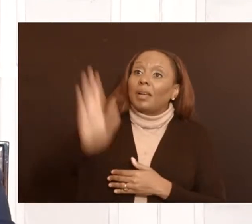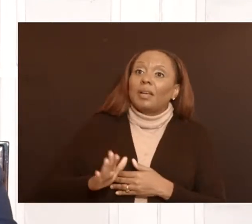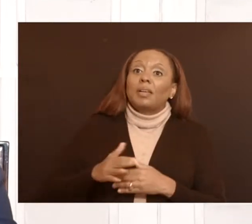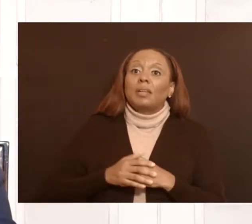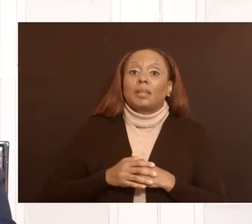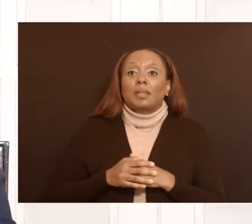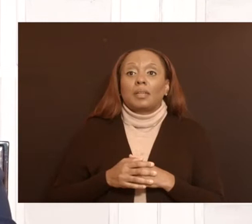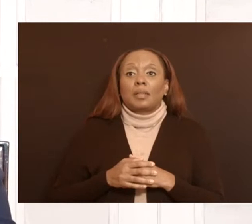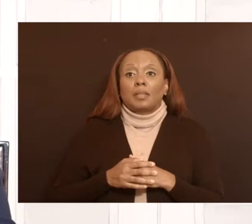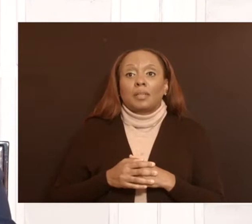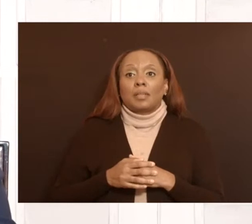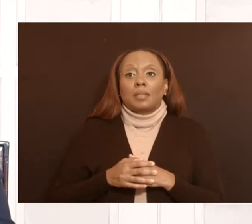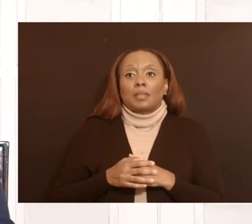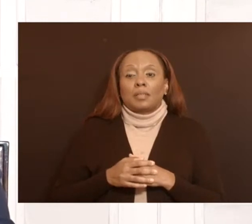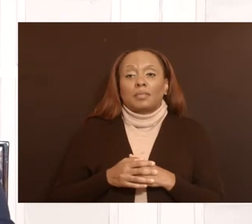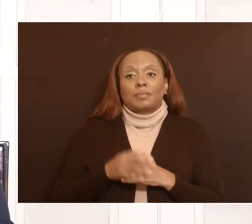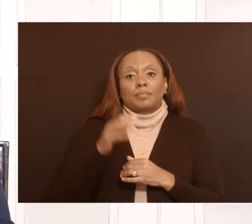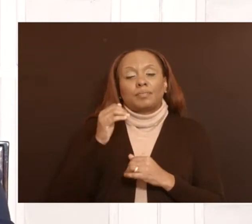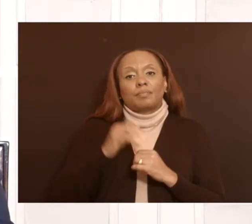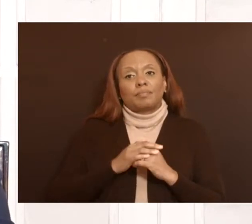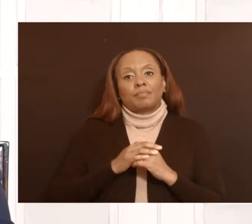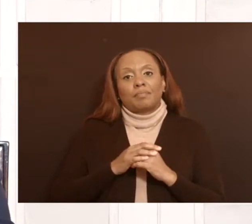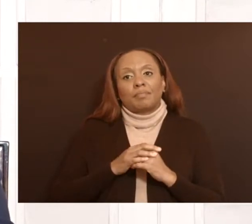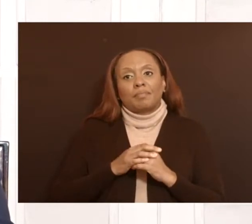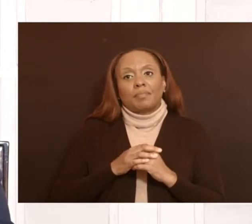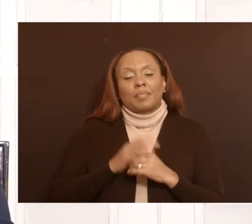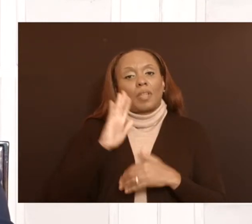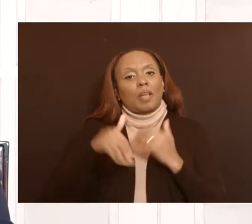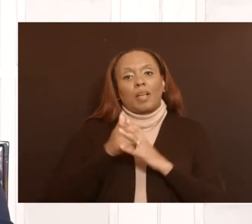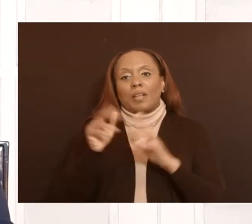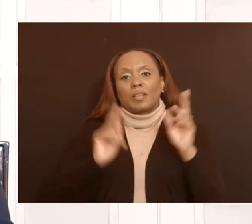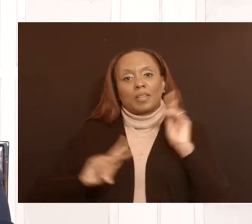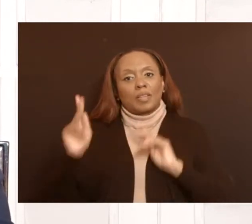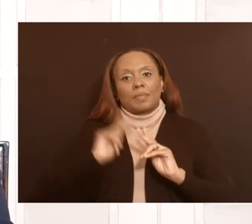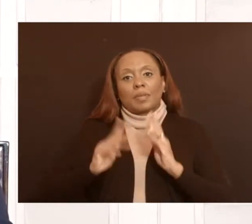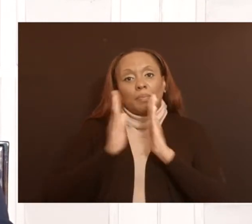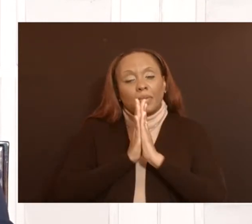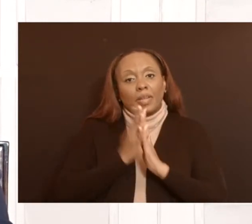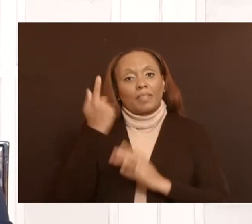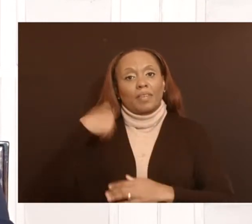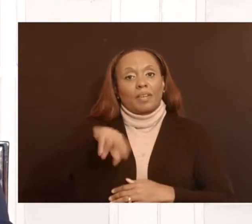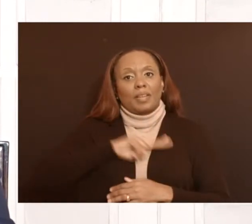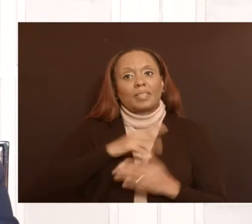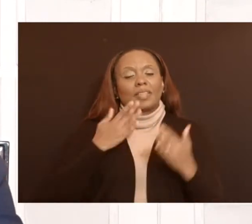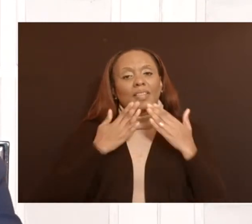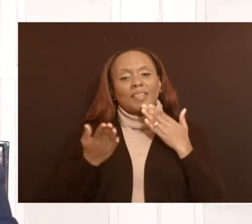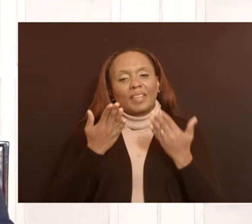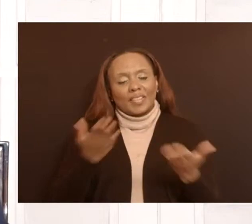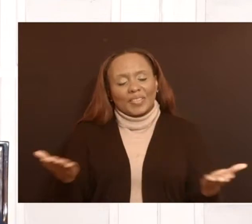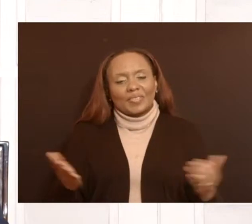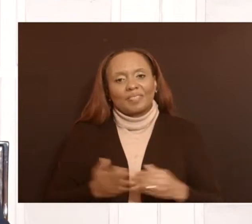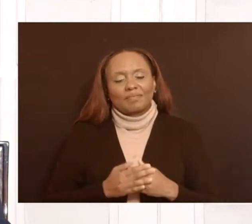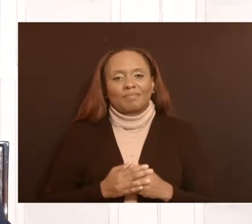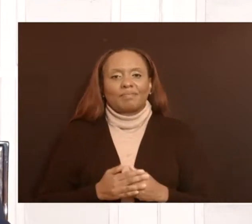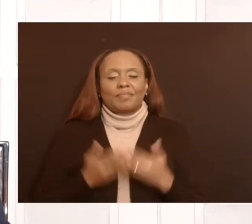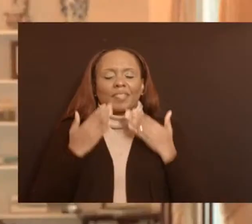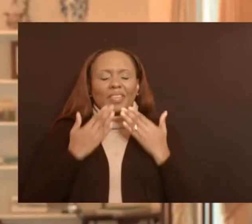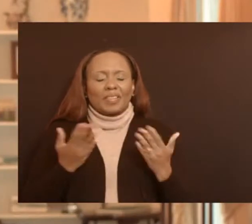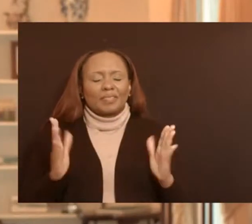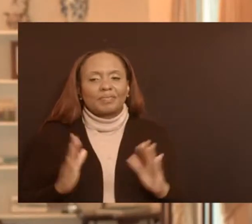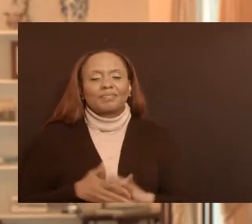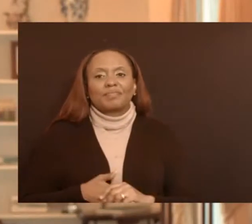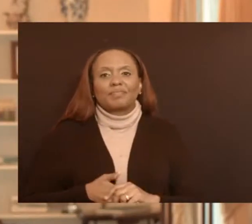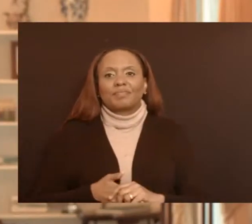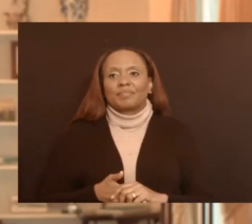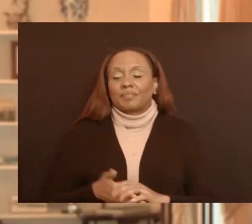help and certainly and for all of those who've been praying for us on the ground. I want to thank all of you this evening. That's all I have to say. Thank you.